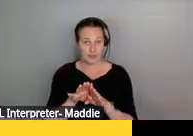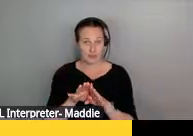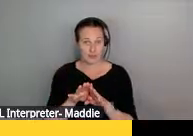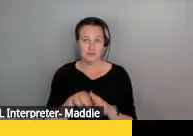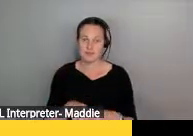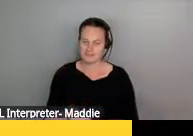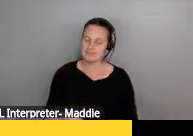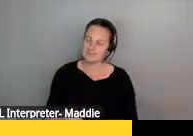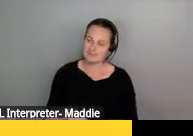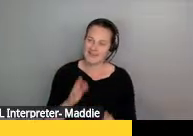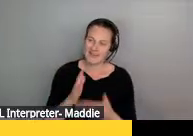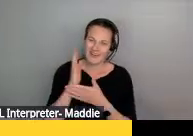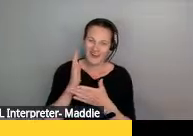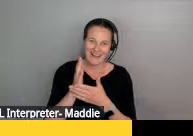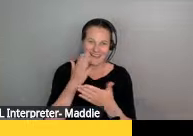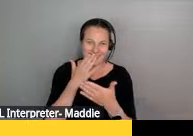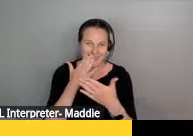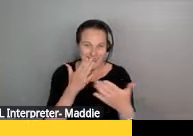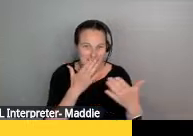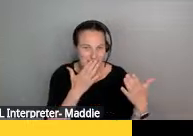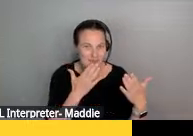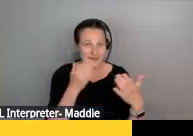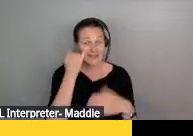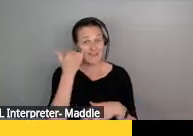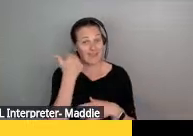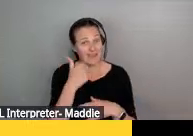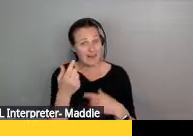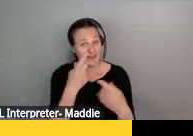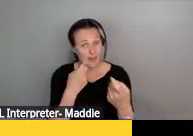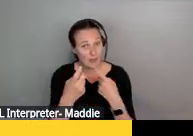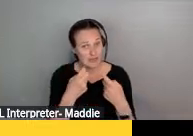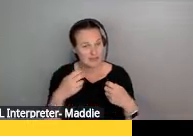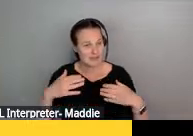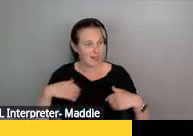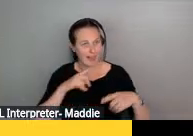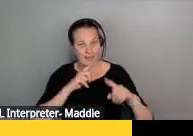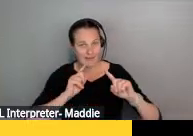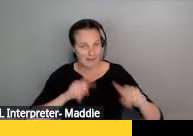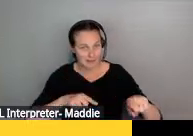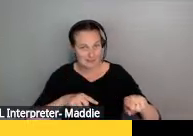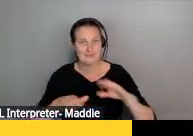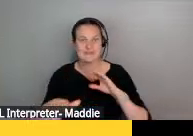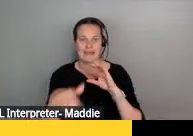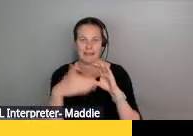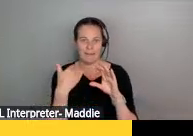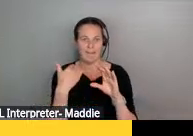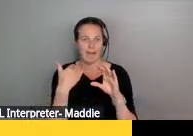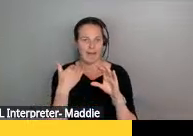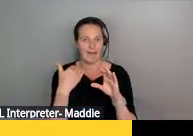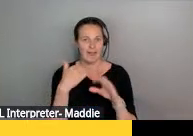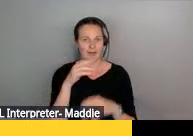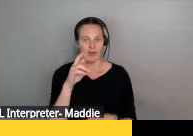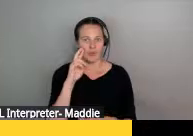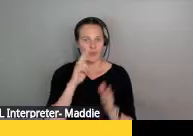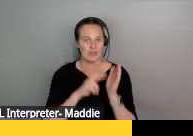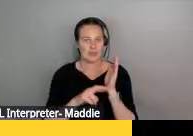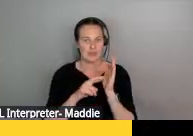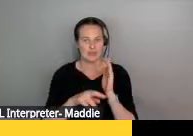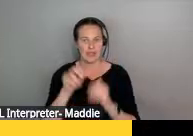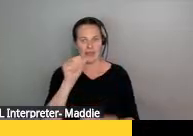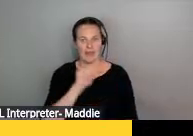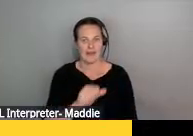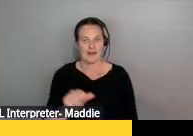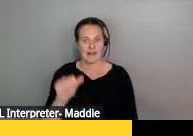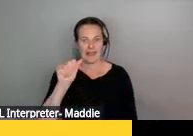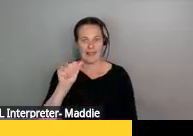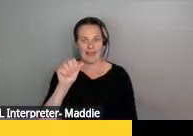All right, thank you, everybody. If there's any questions that we didn't get to, feel free to send us an email at research@afb.org and check